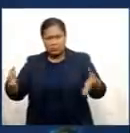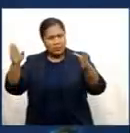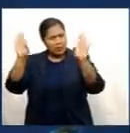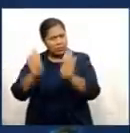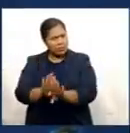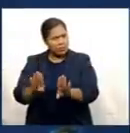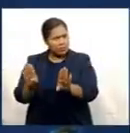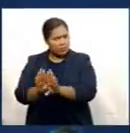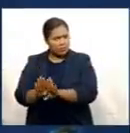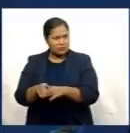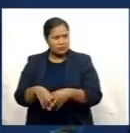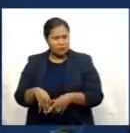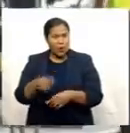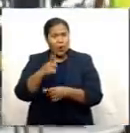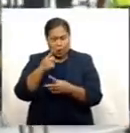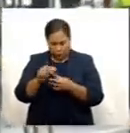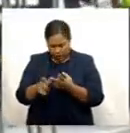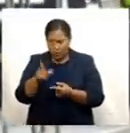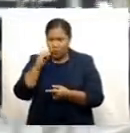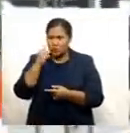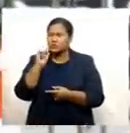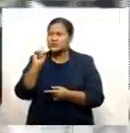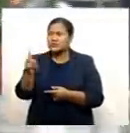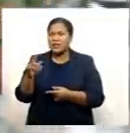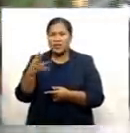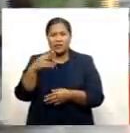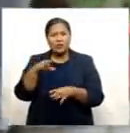can also see that the police patrols